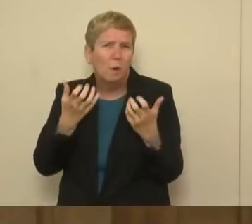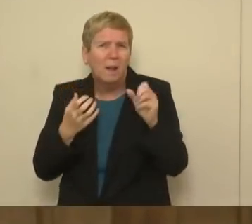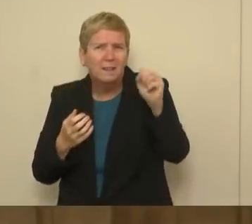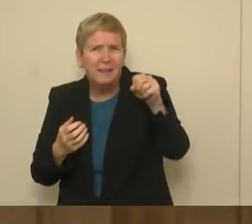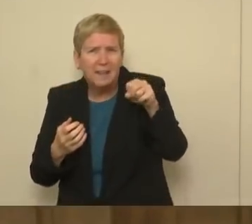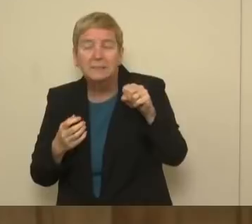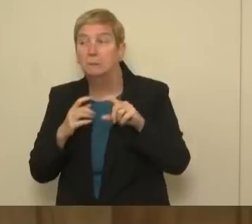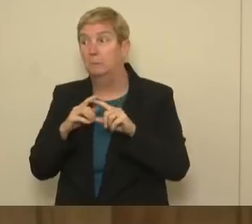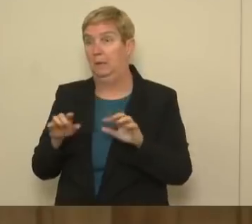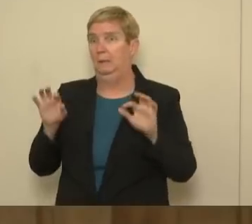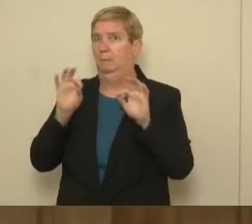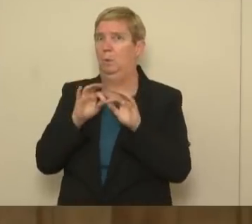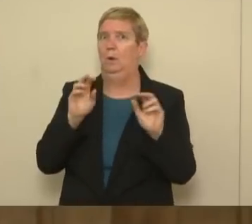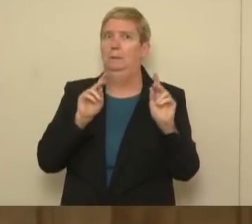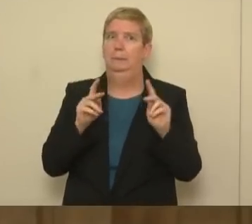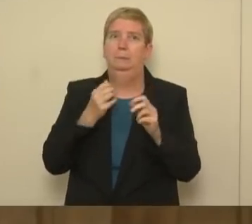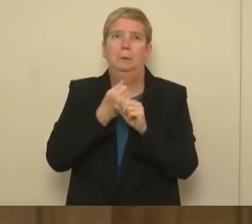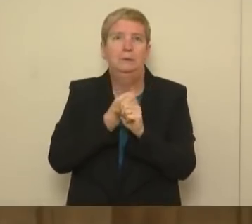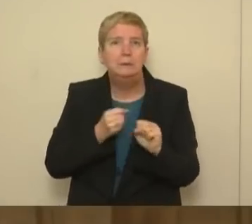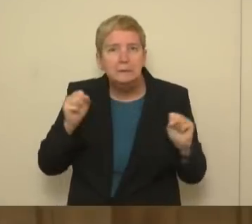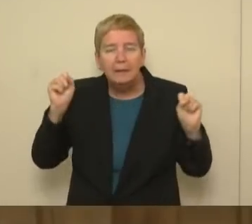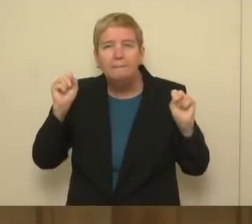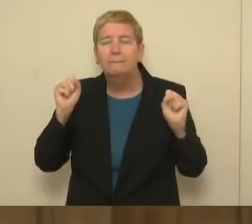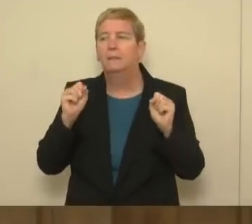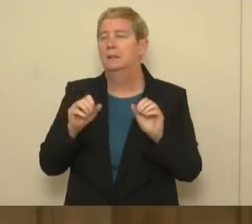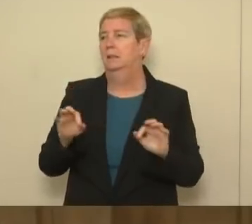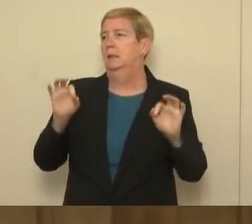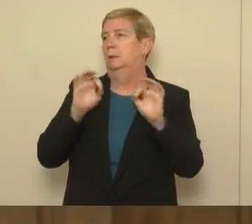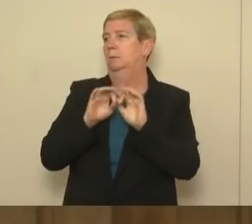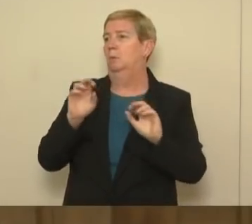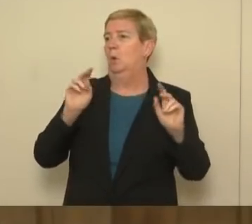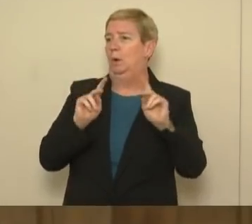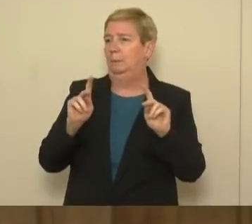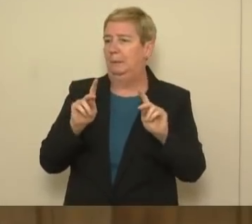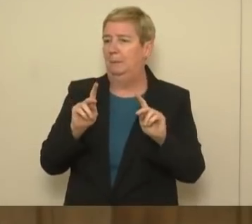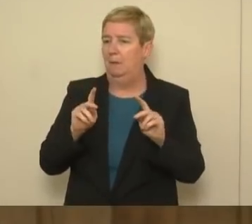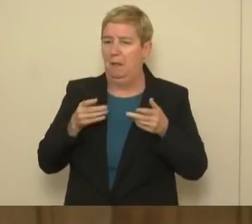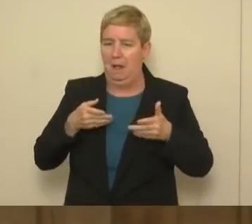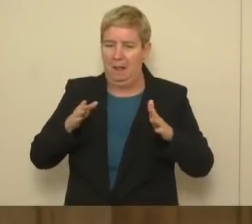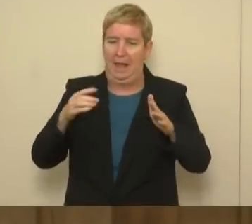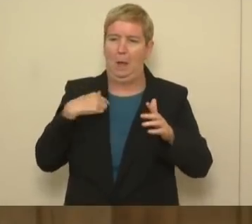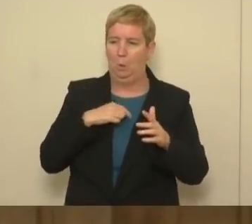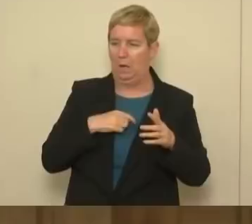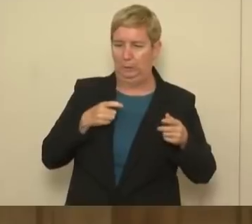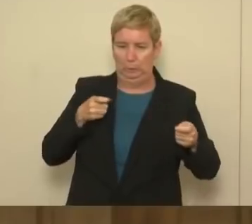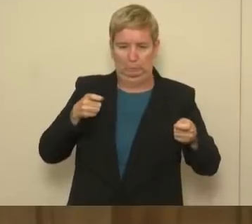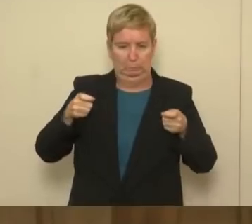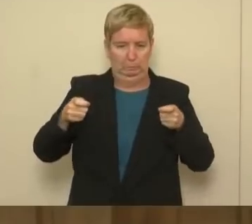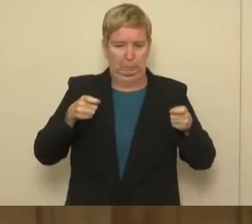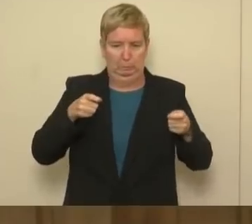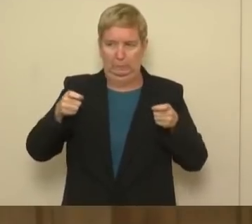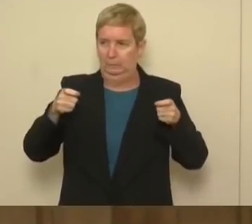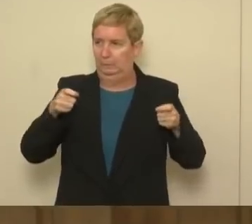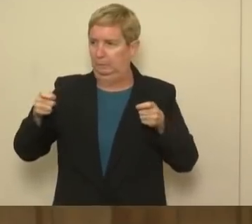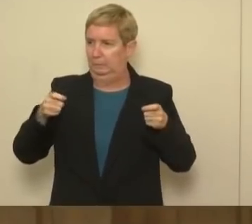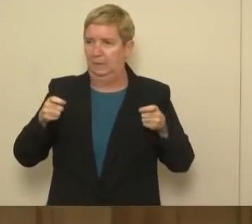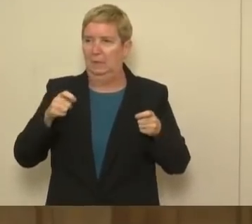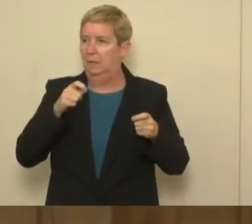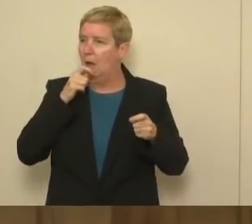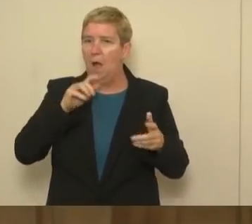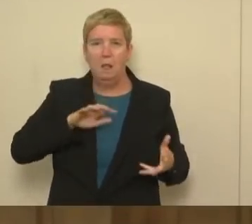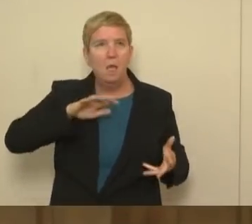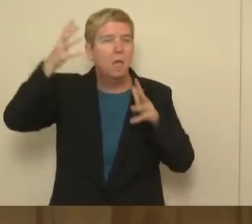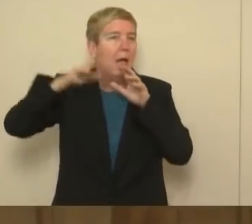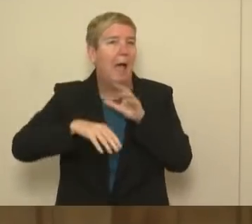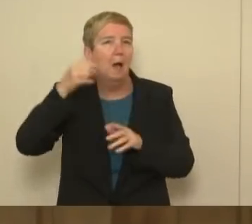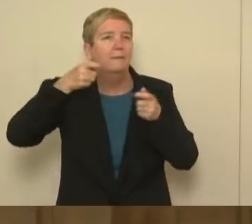we want them to do it safely in order to give us room. And so we're still really hoping for the dimmer going up, a